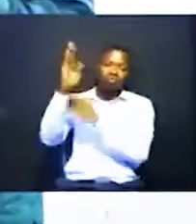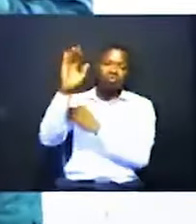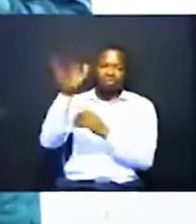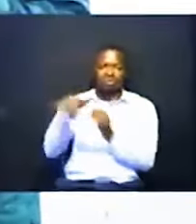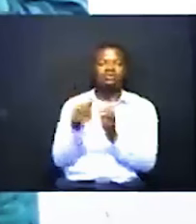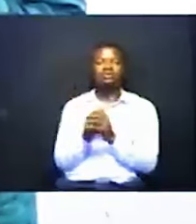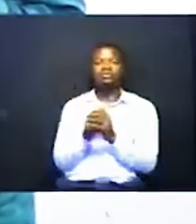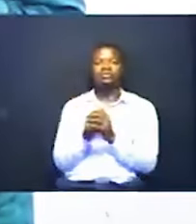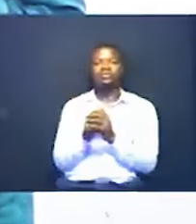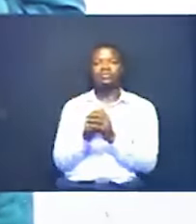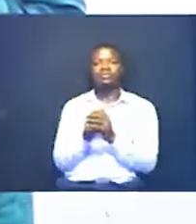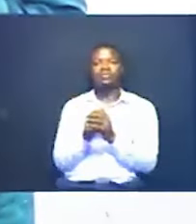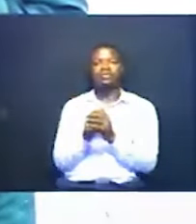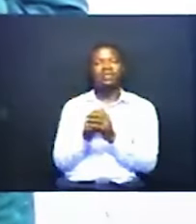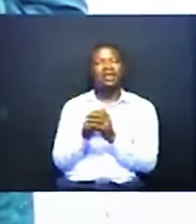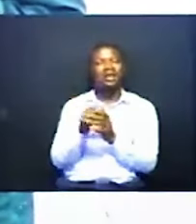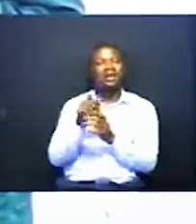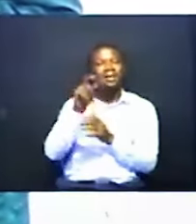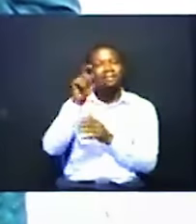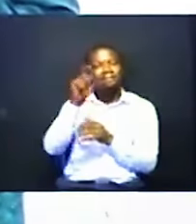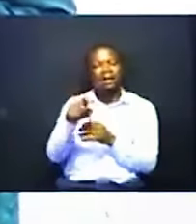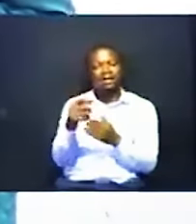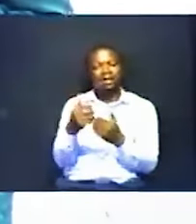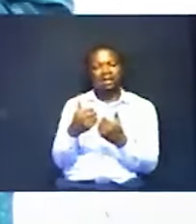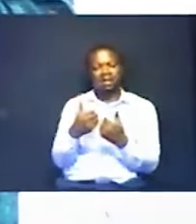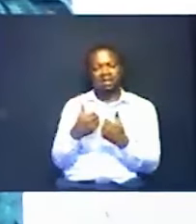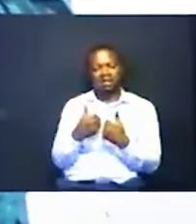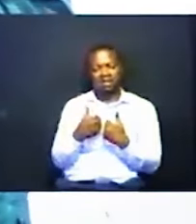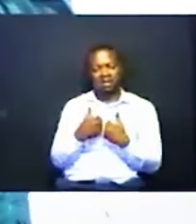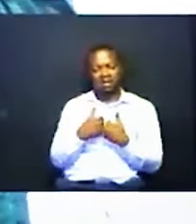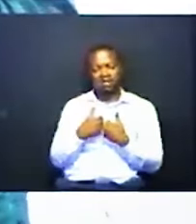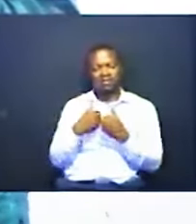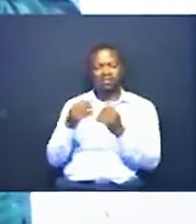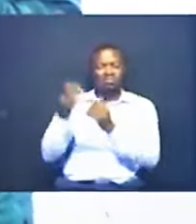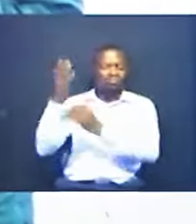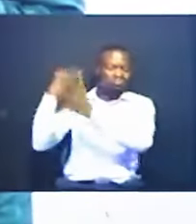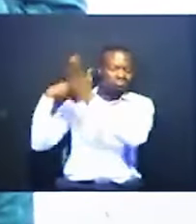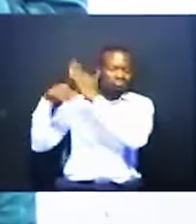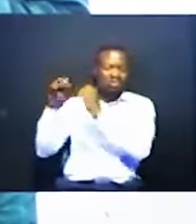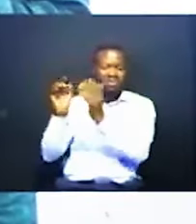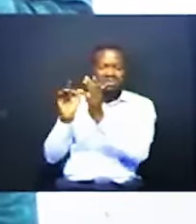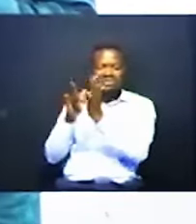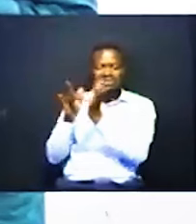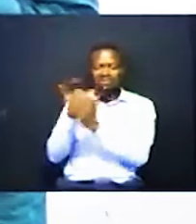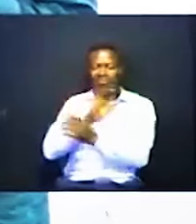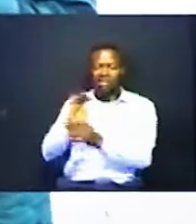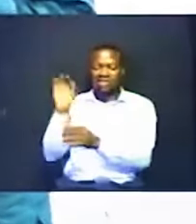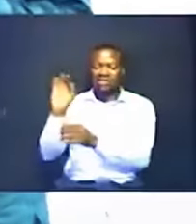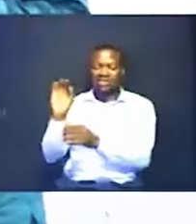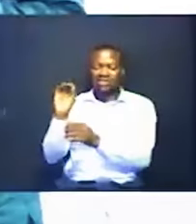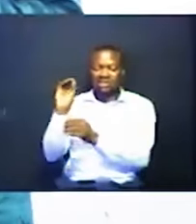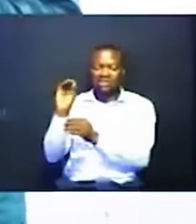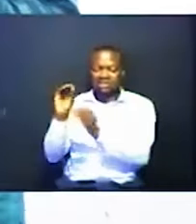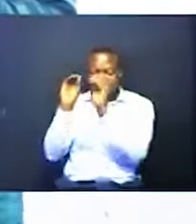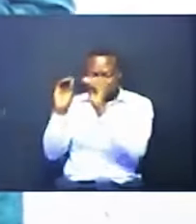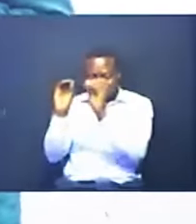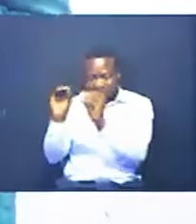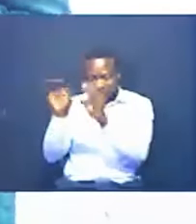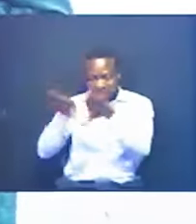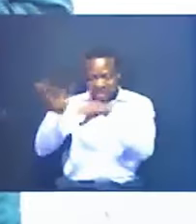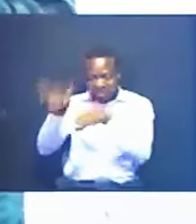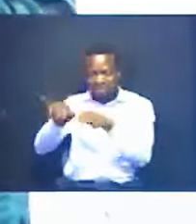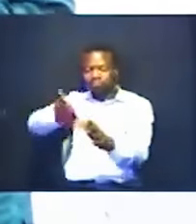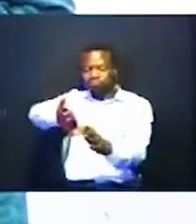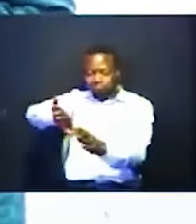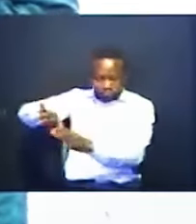yemfa Christo infitiasie enchirechire ento enchain na yempre enkodia eyepenumu